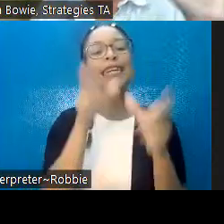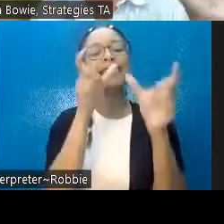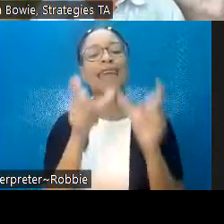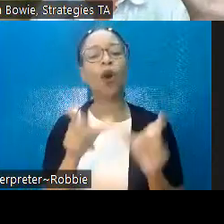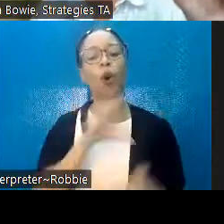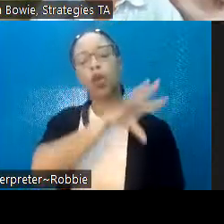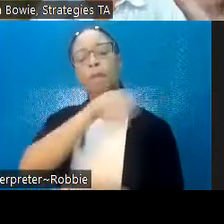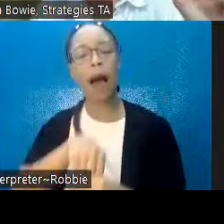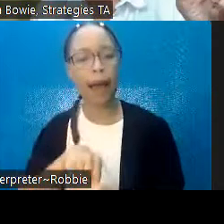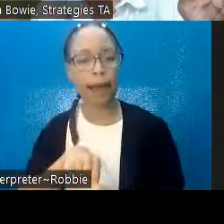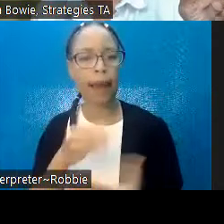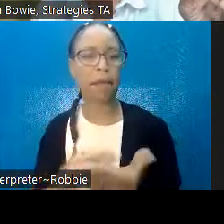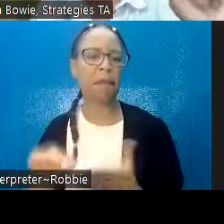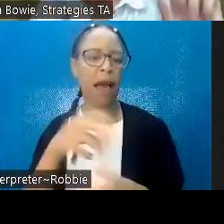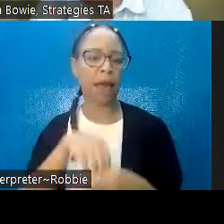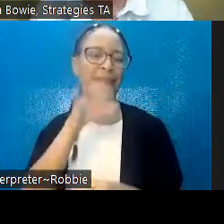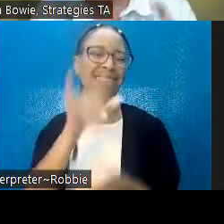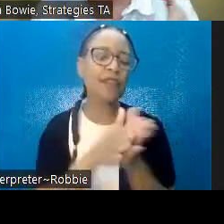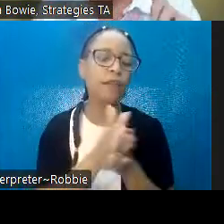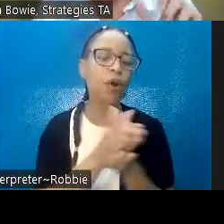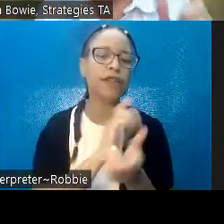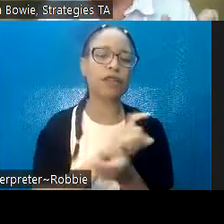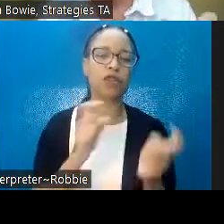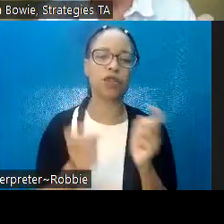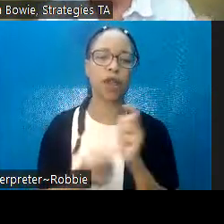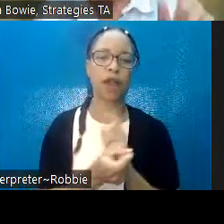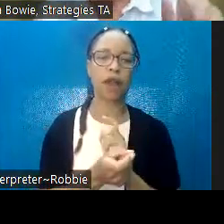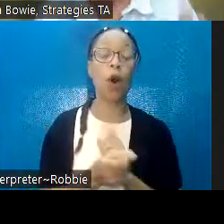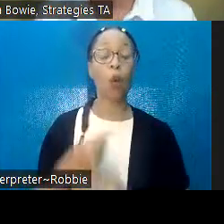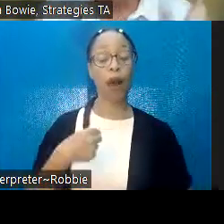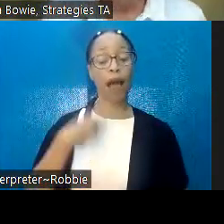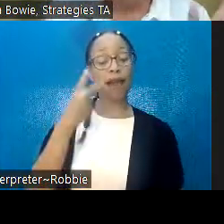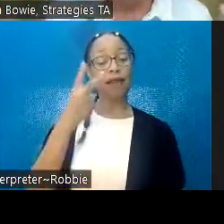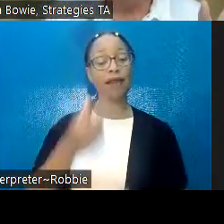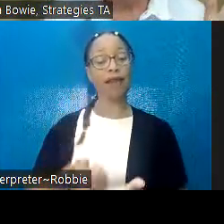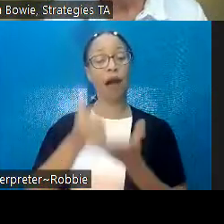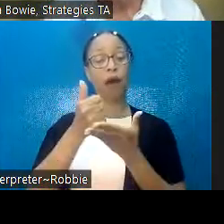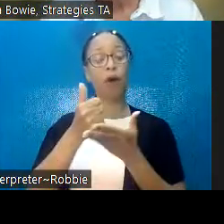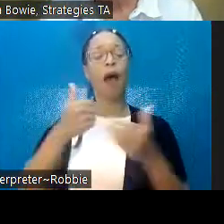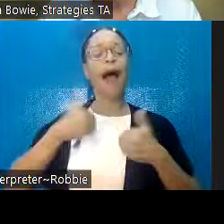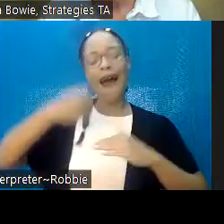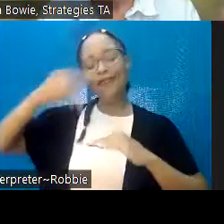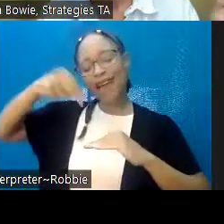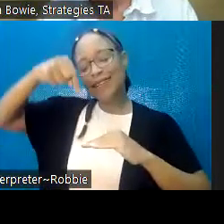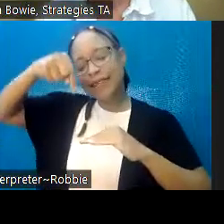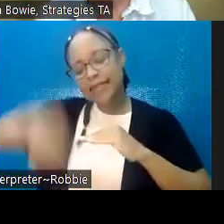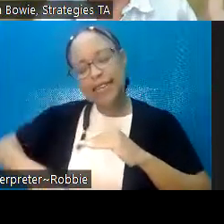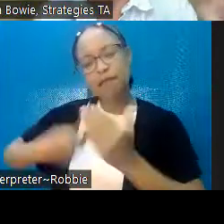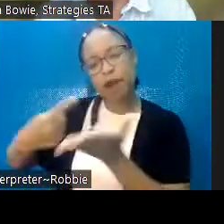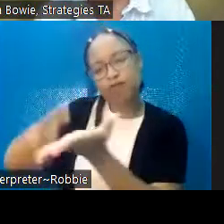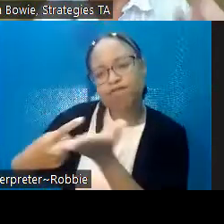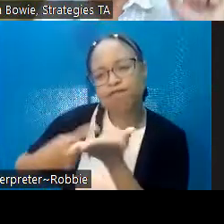meant by the motivation for change. What I've found most helpful is to have that deeper dialogue,